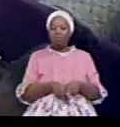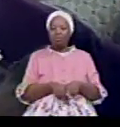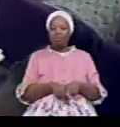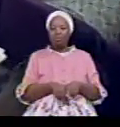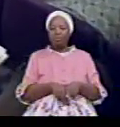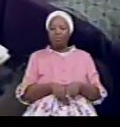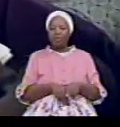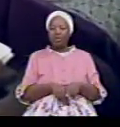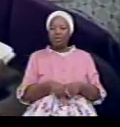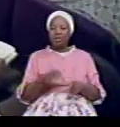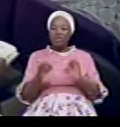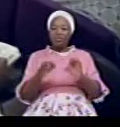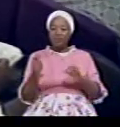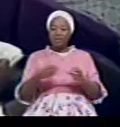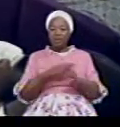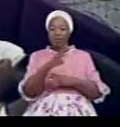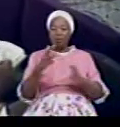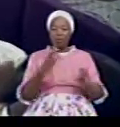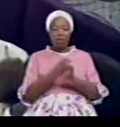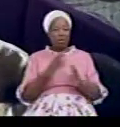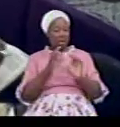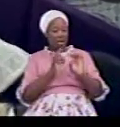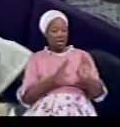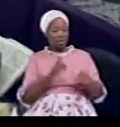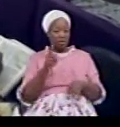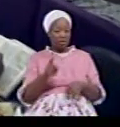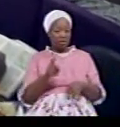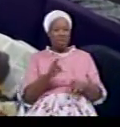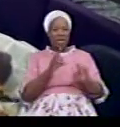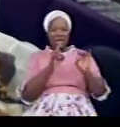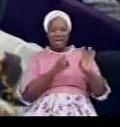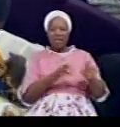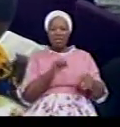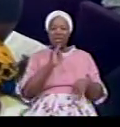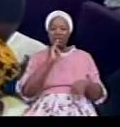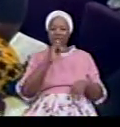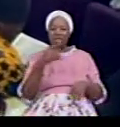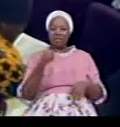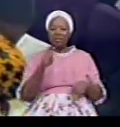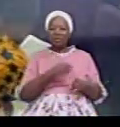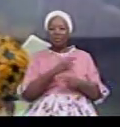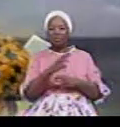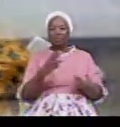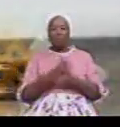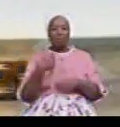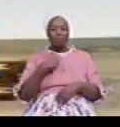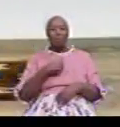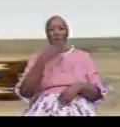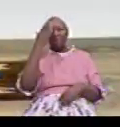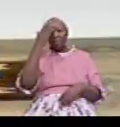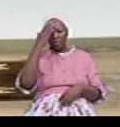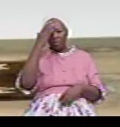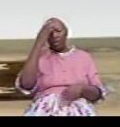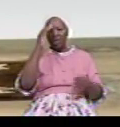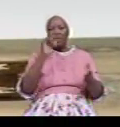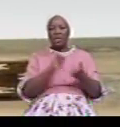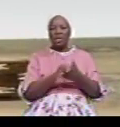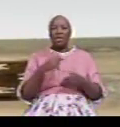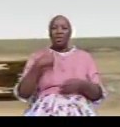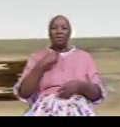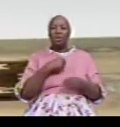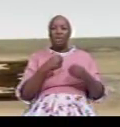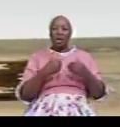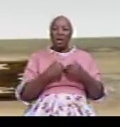the world hates you. Hatred is of the world. We know that we are passed